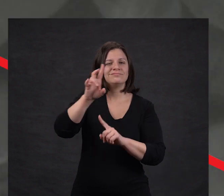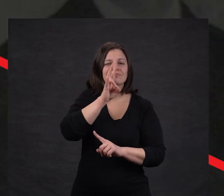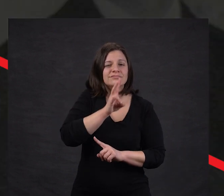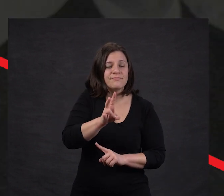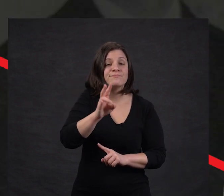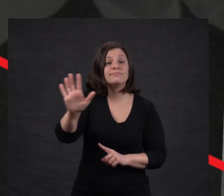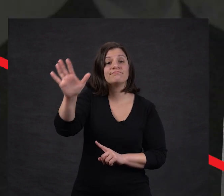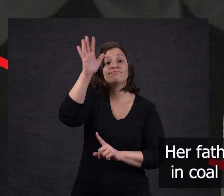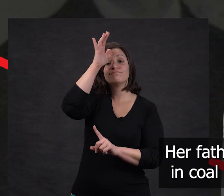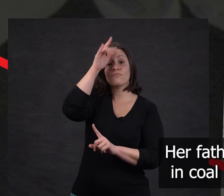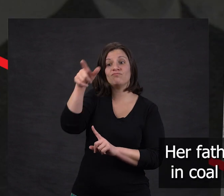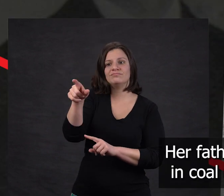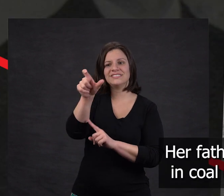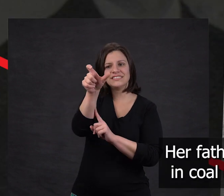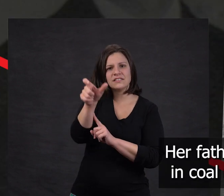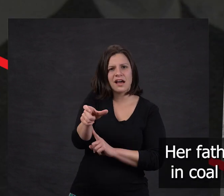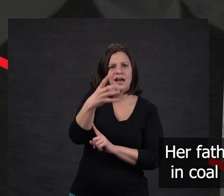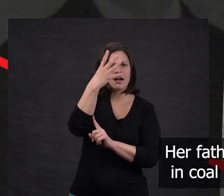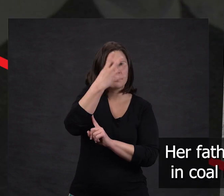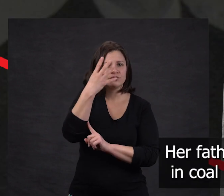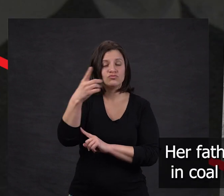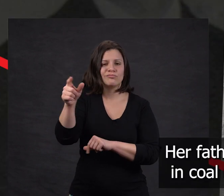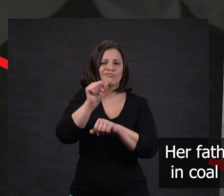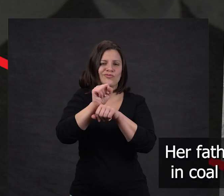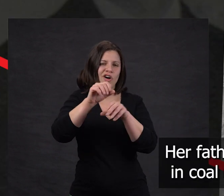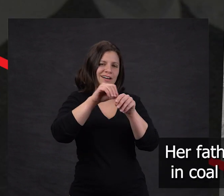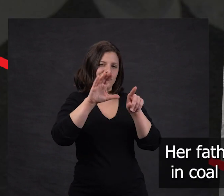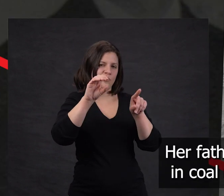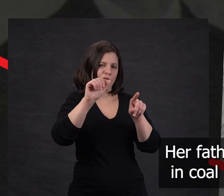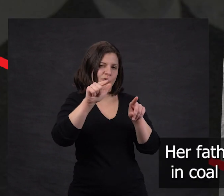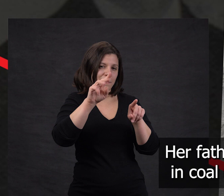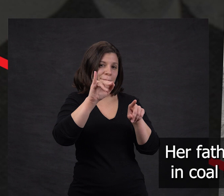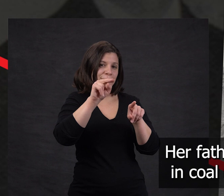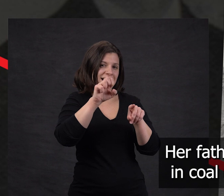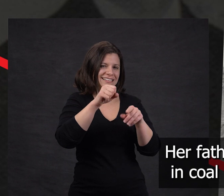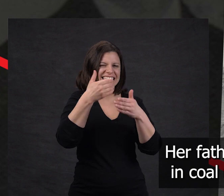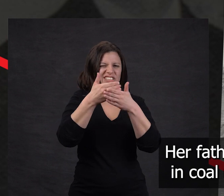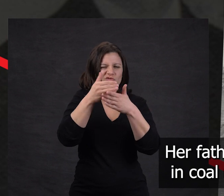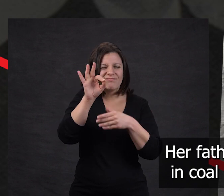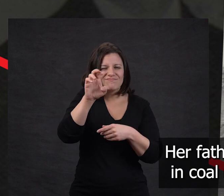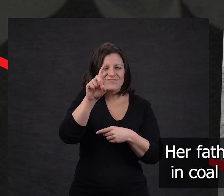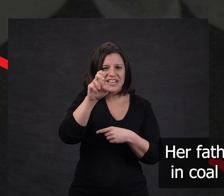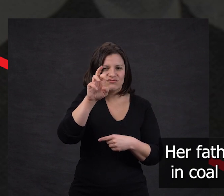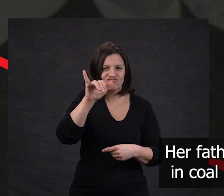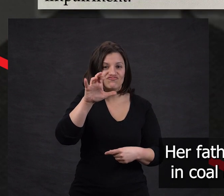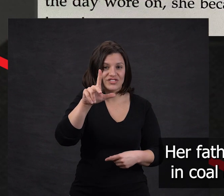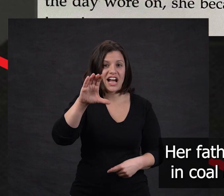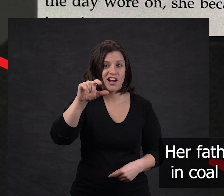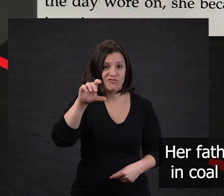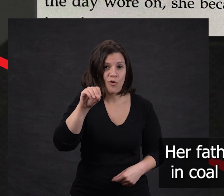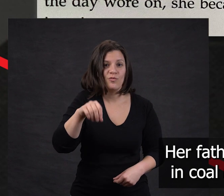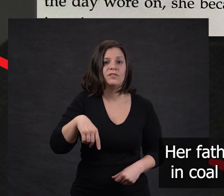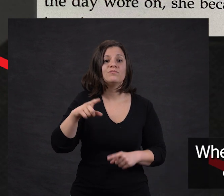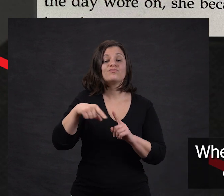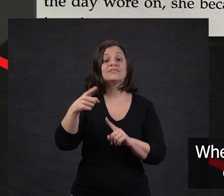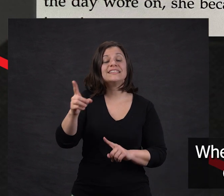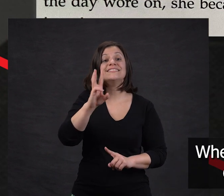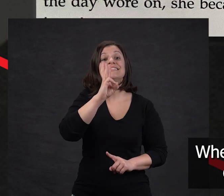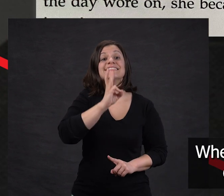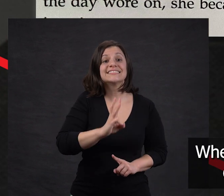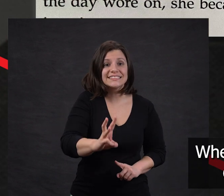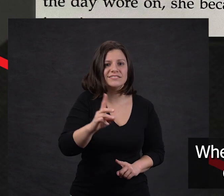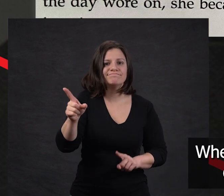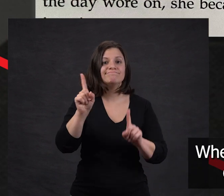7. Her father, an Italian immigrant, worked in coal mines near Frederick, Colorado. When